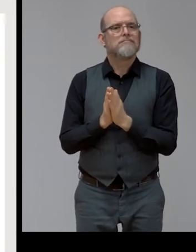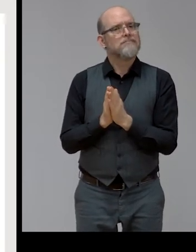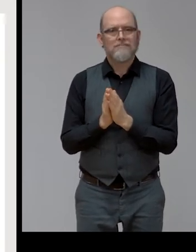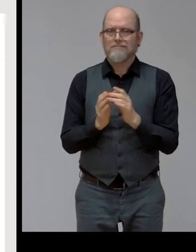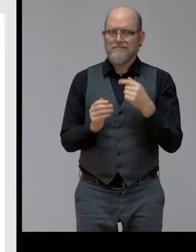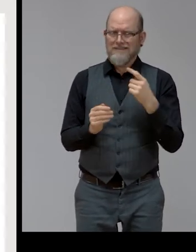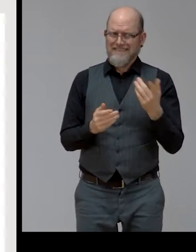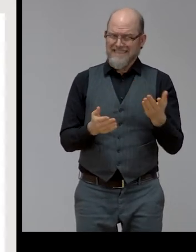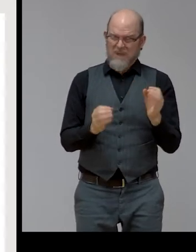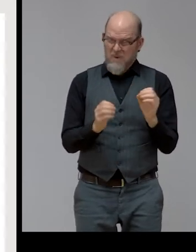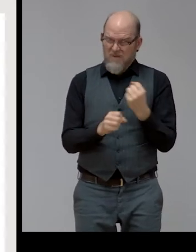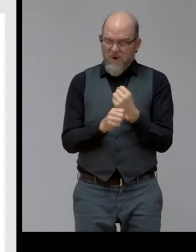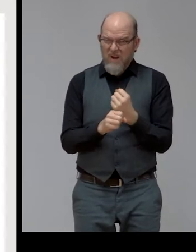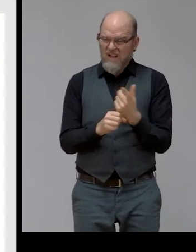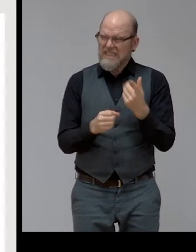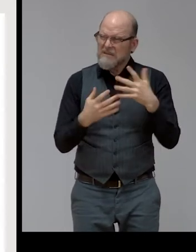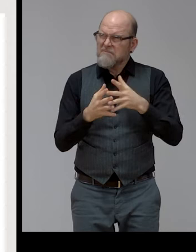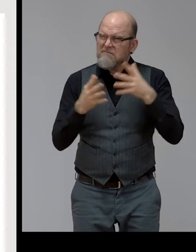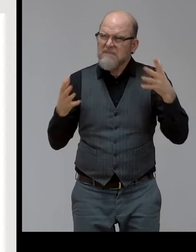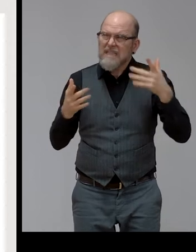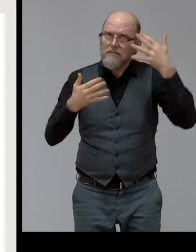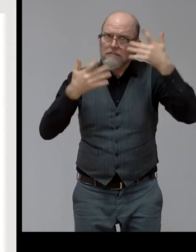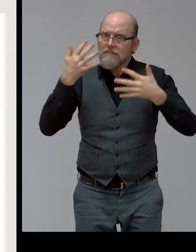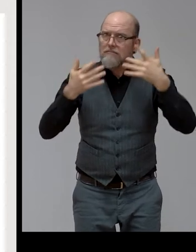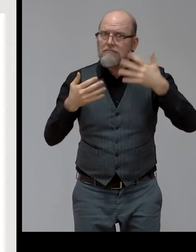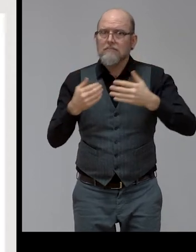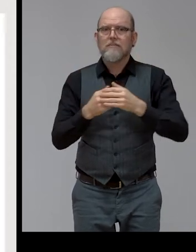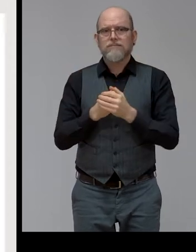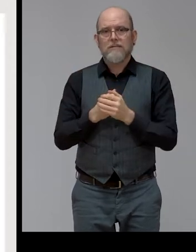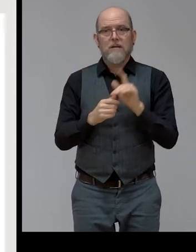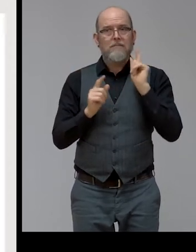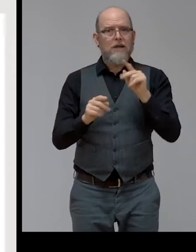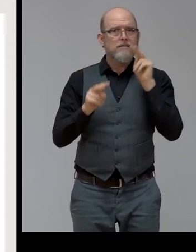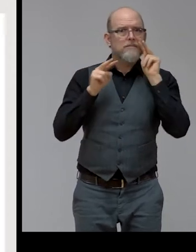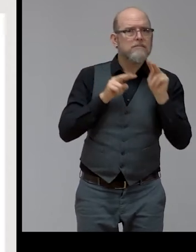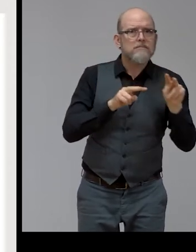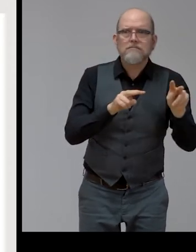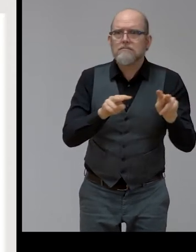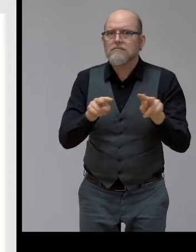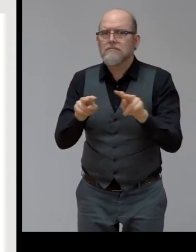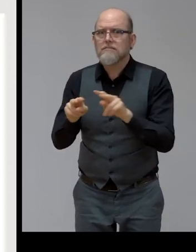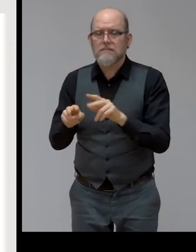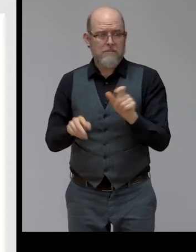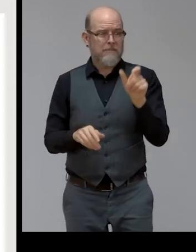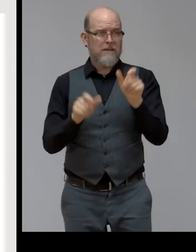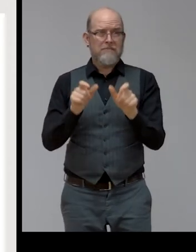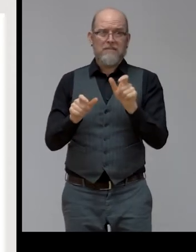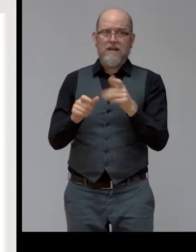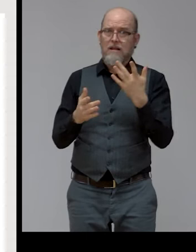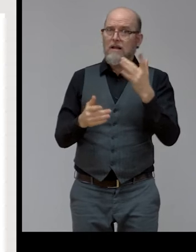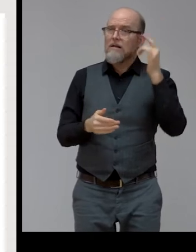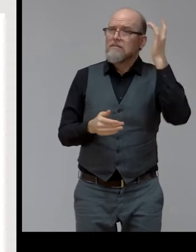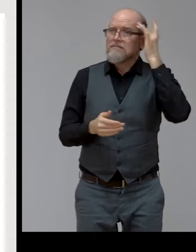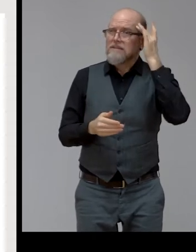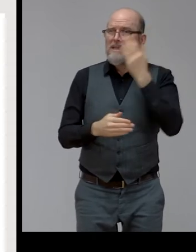too high. And when we look at the numbers with people for people with mental disabilities, with